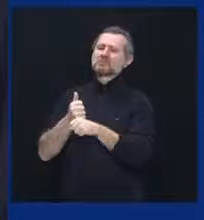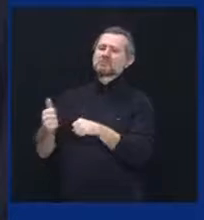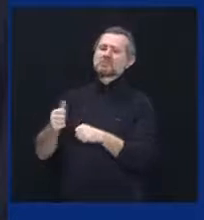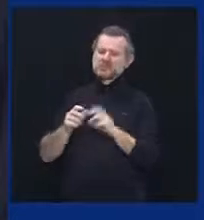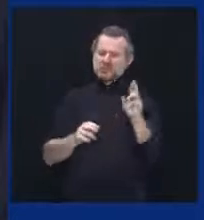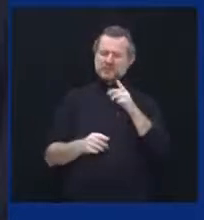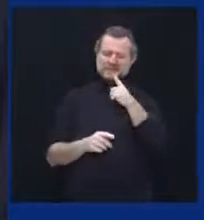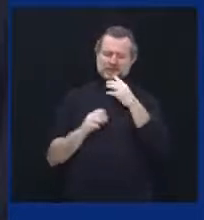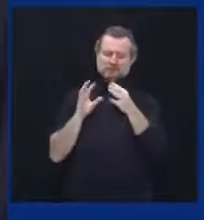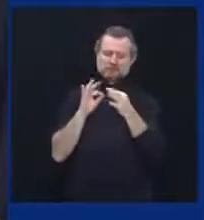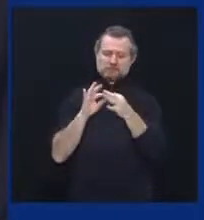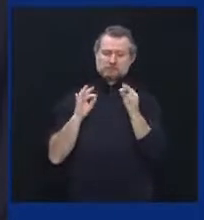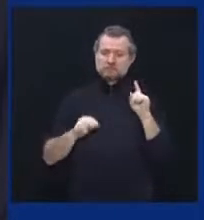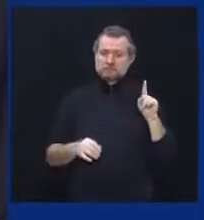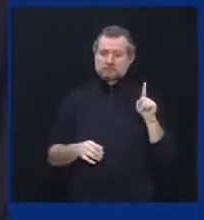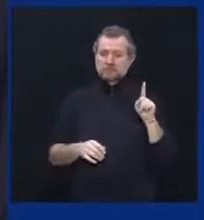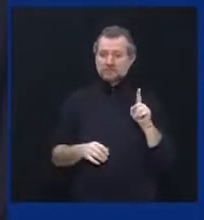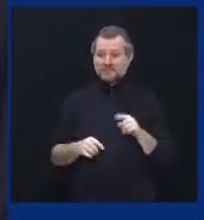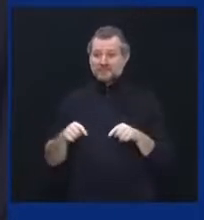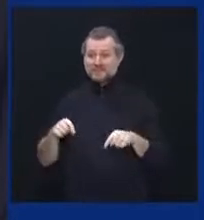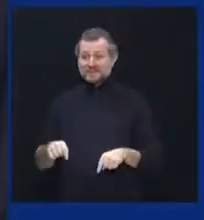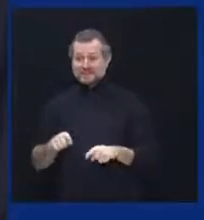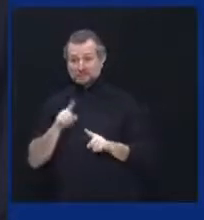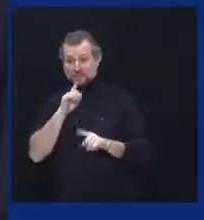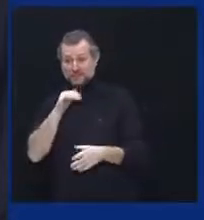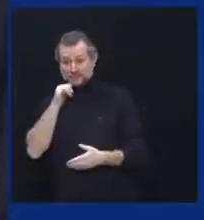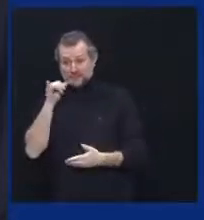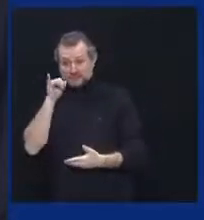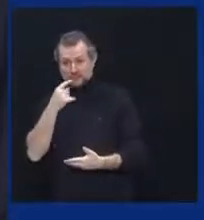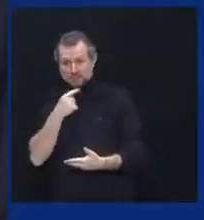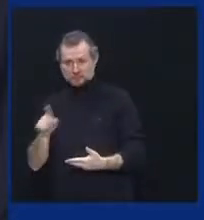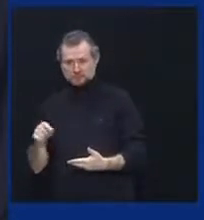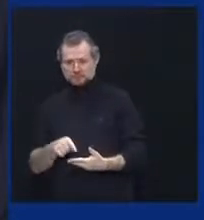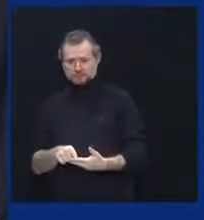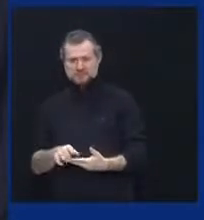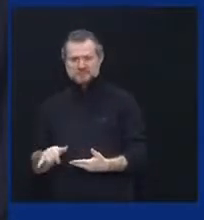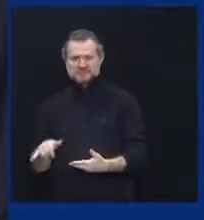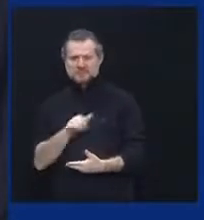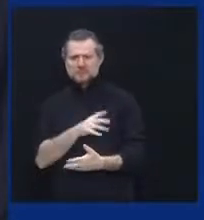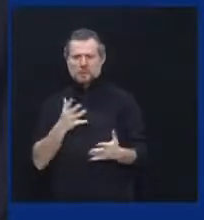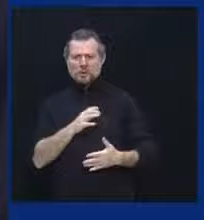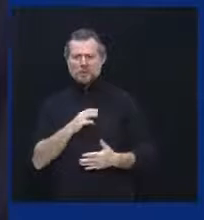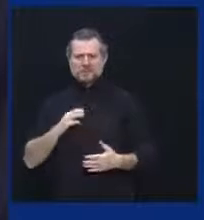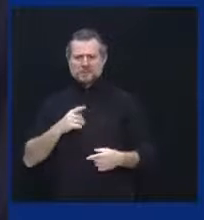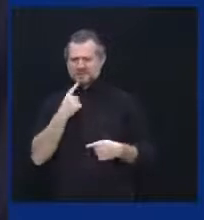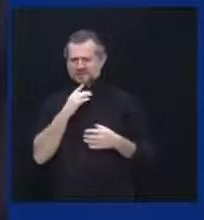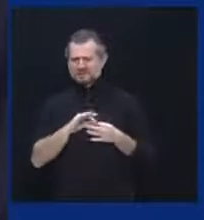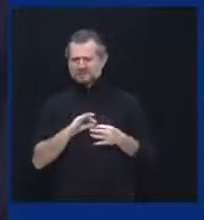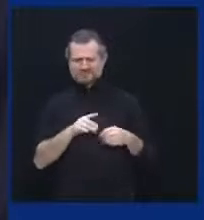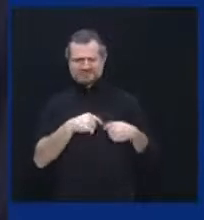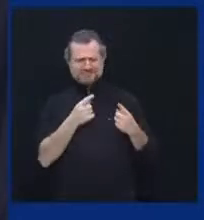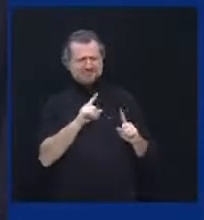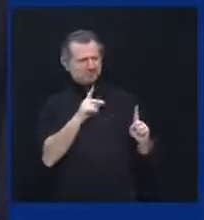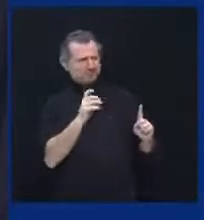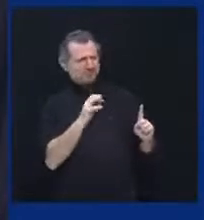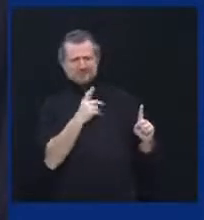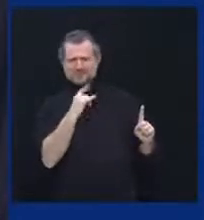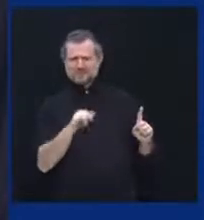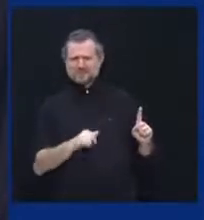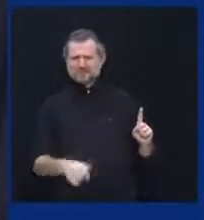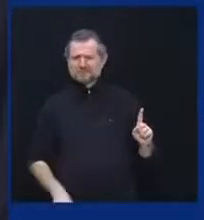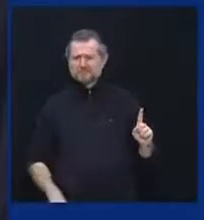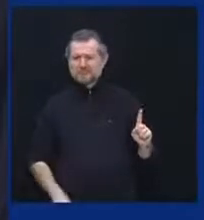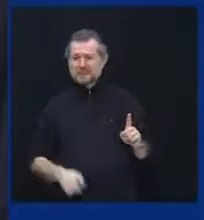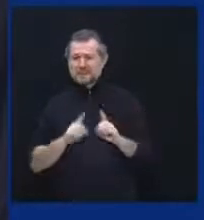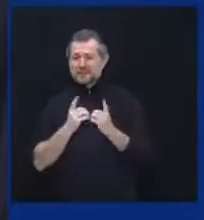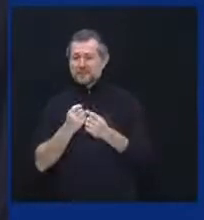This report affirms everything the commissioner said for the past year. The State Department of Health followed